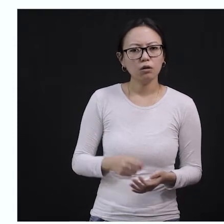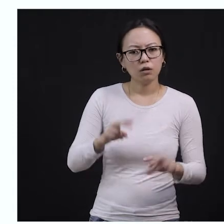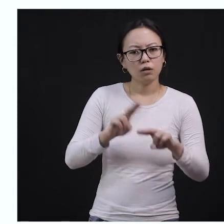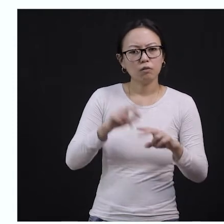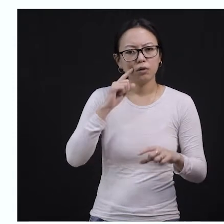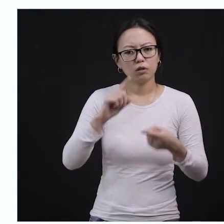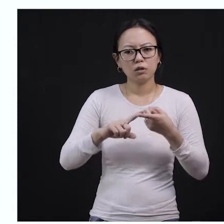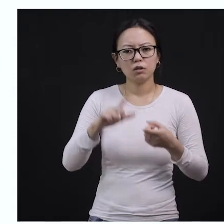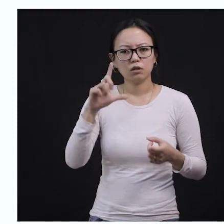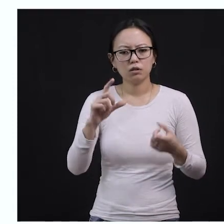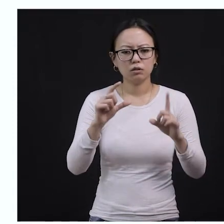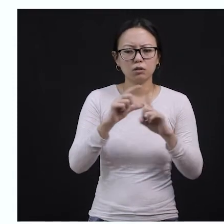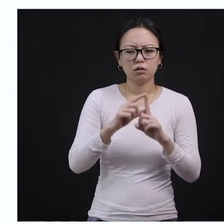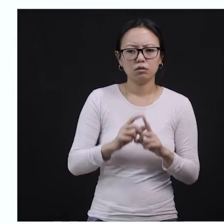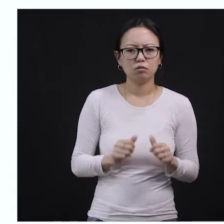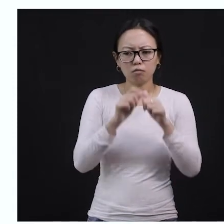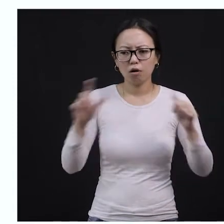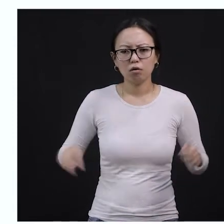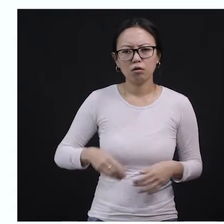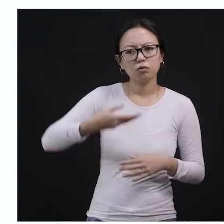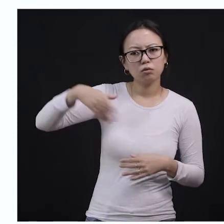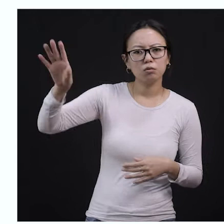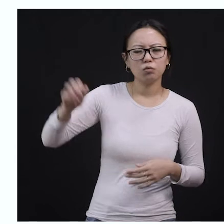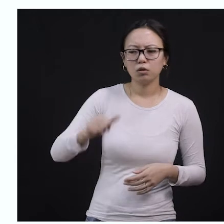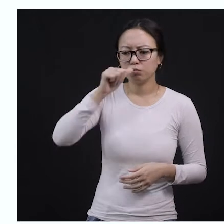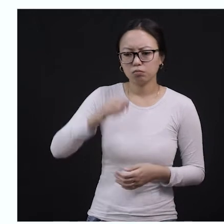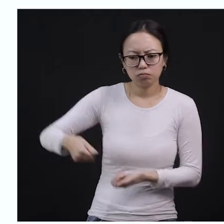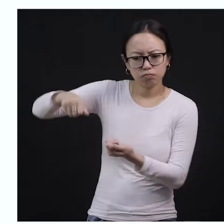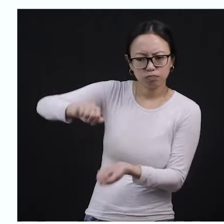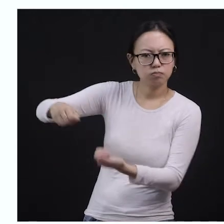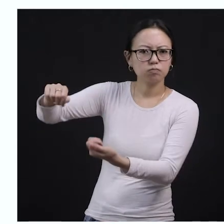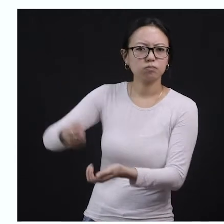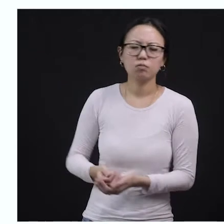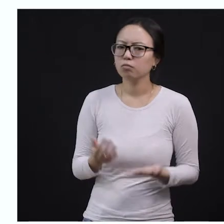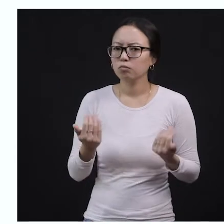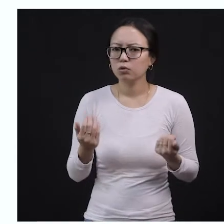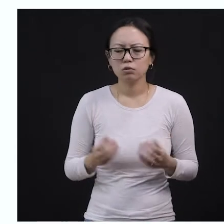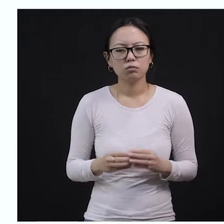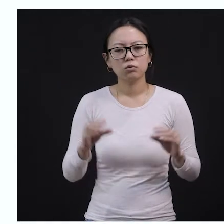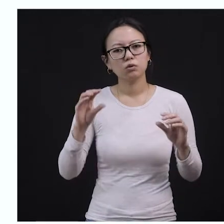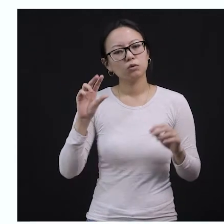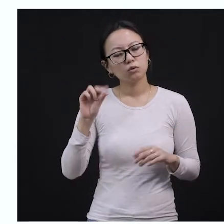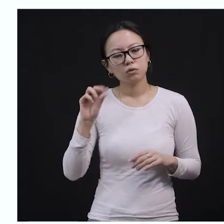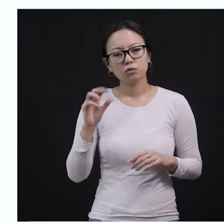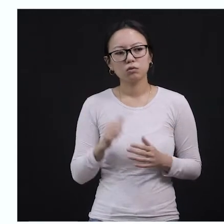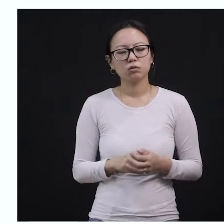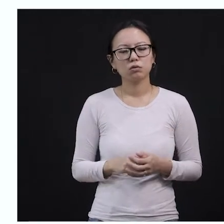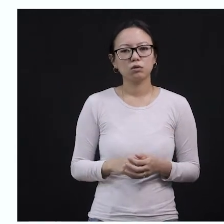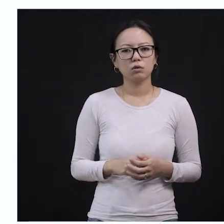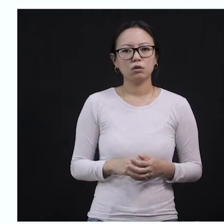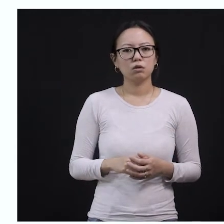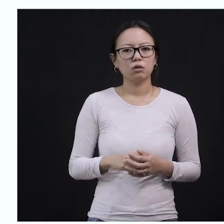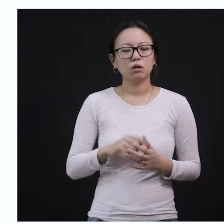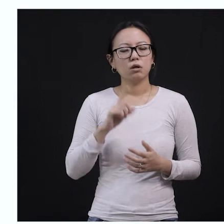we depend on the natural waters, that is rainfall. But we also have cases where sometimes